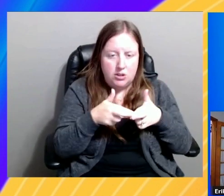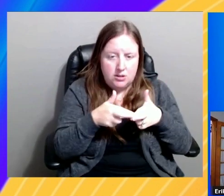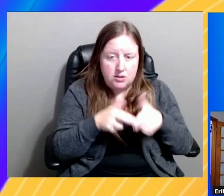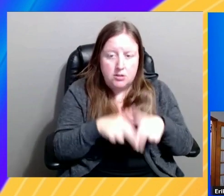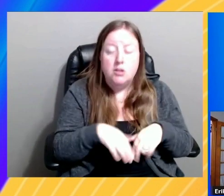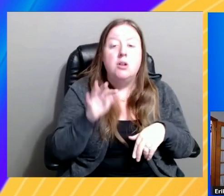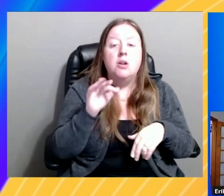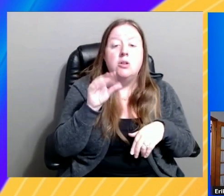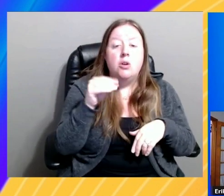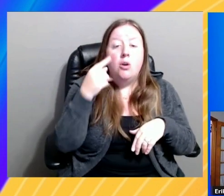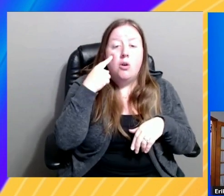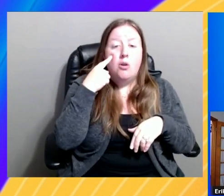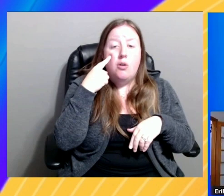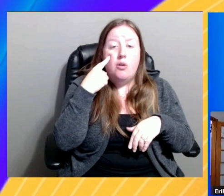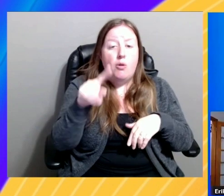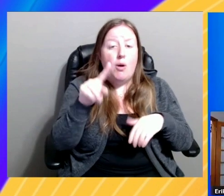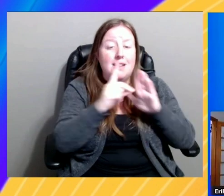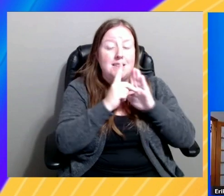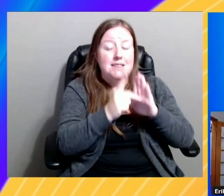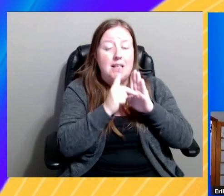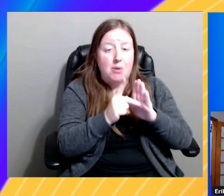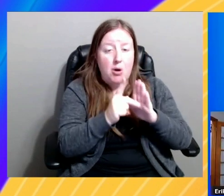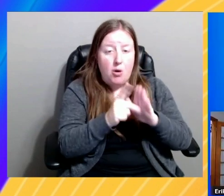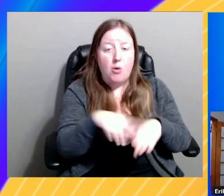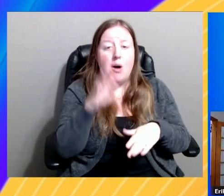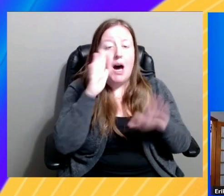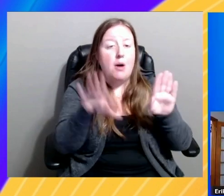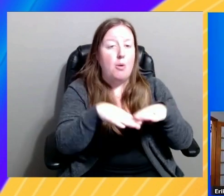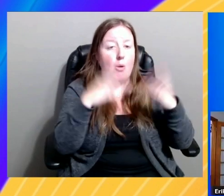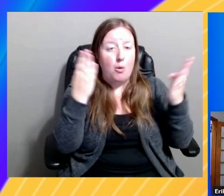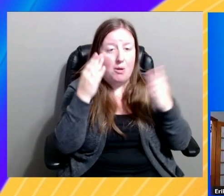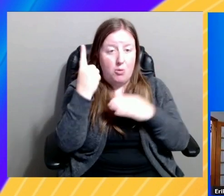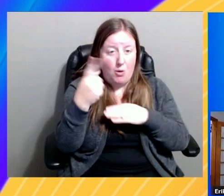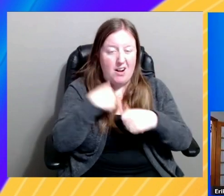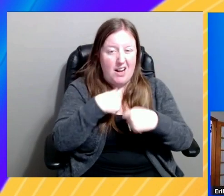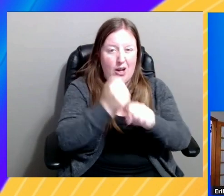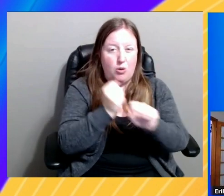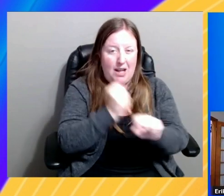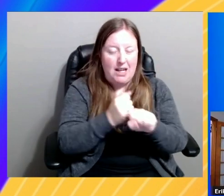the sake of the demonstration, I'm just going to open up one that I created earlier.